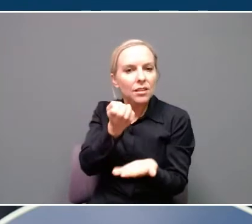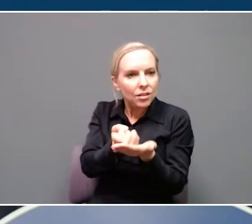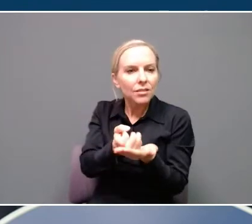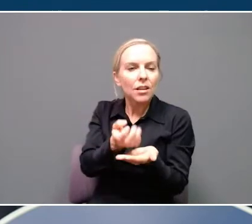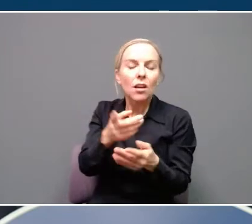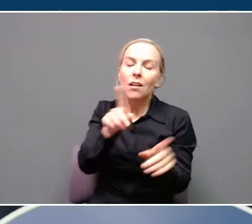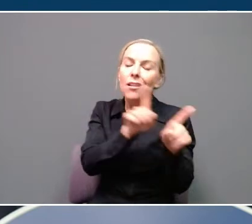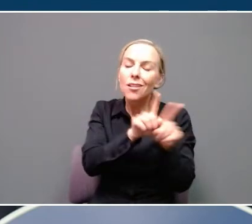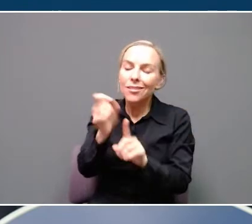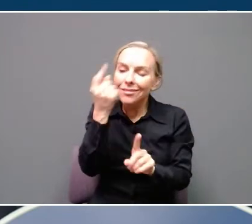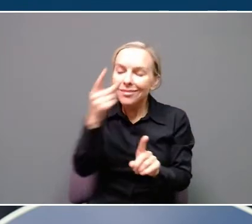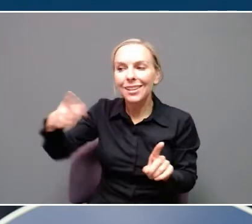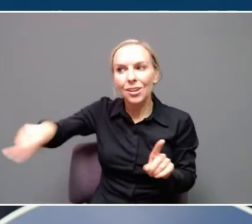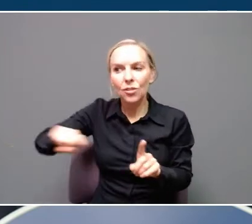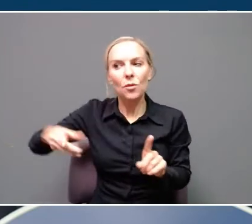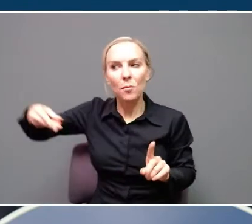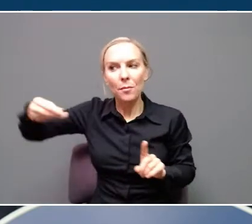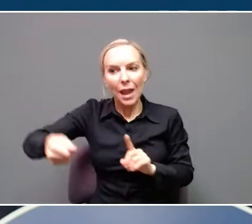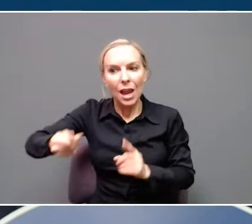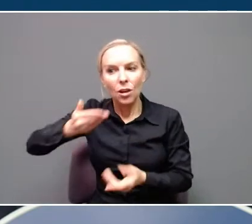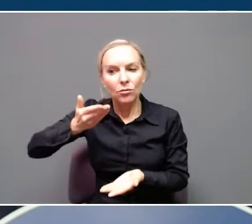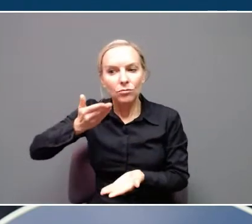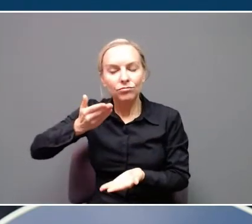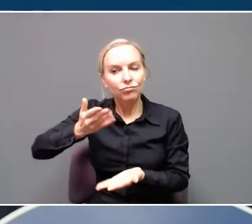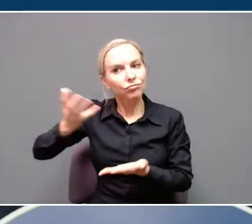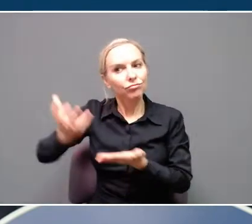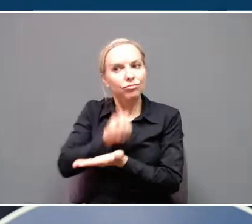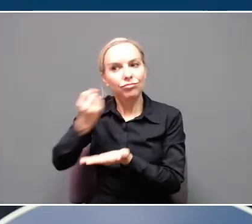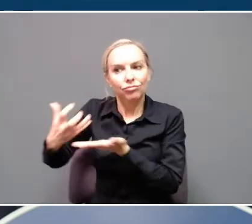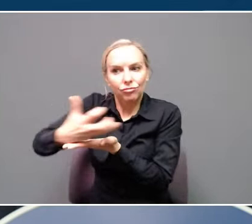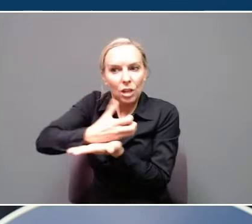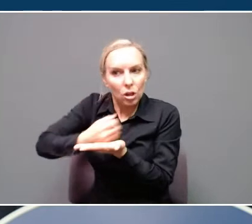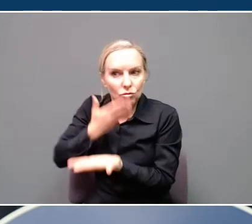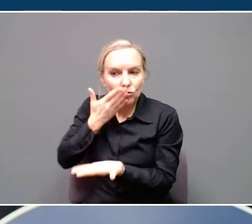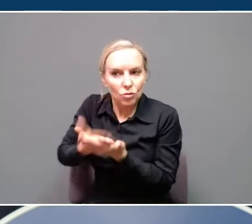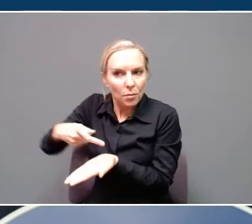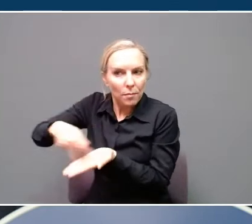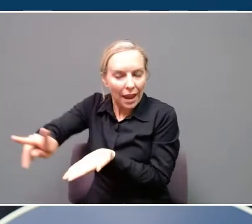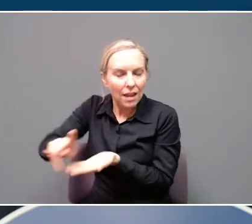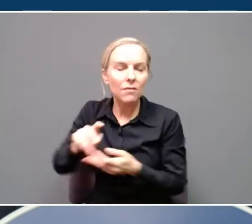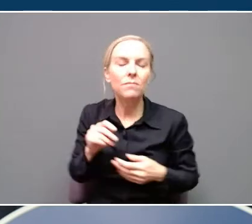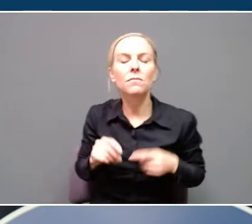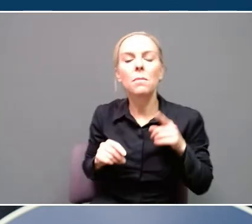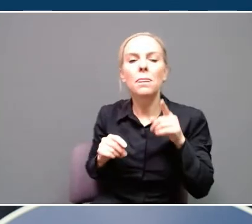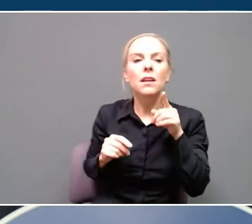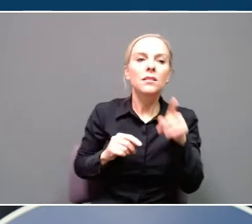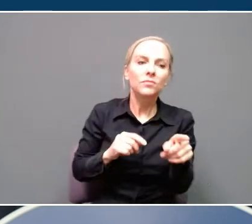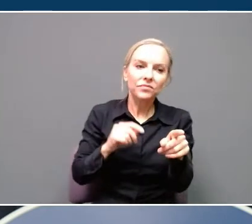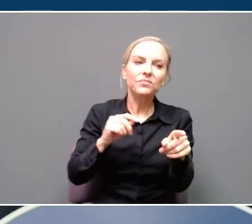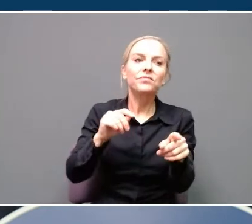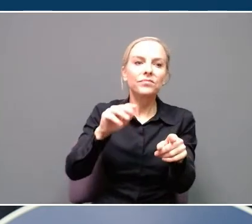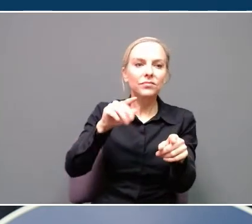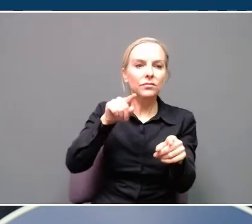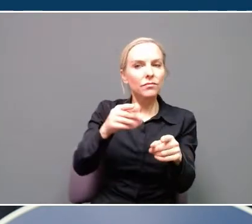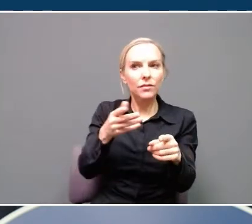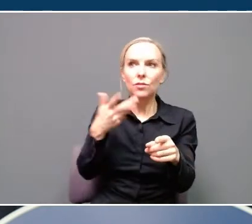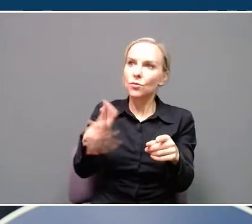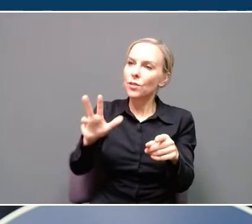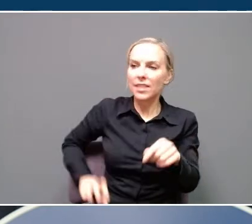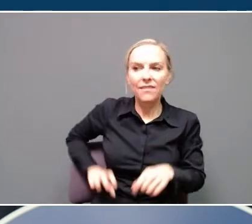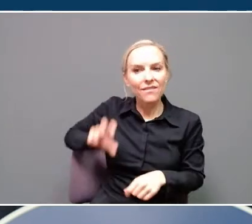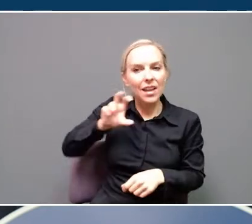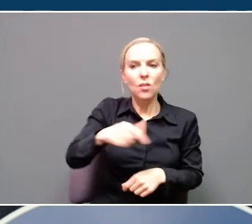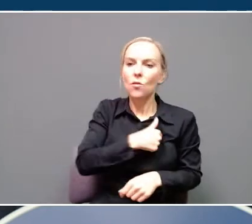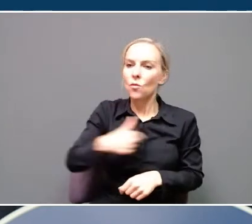and congratulate Rowan County and their community. They have skin in this game. They came forward with this investment. We were proud and happy to